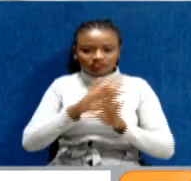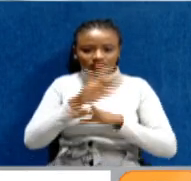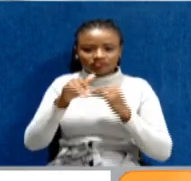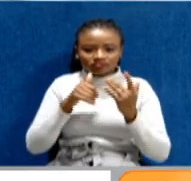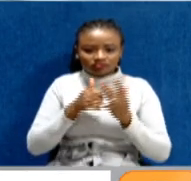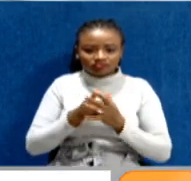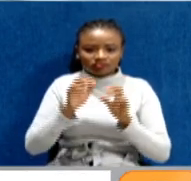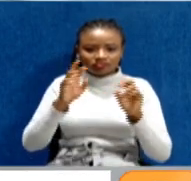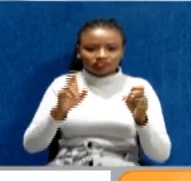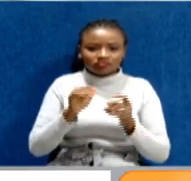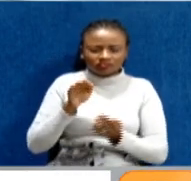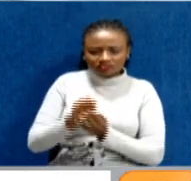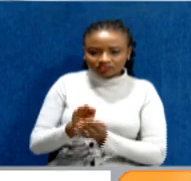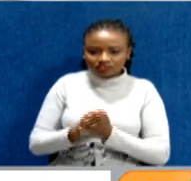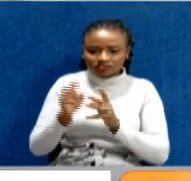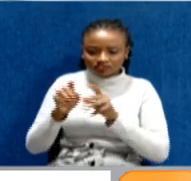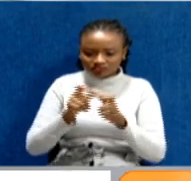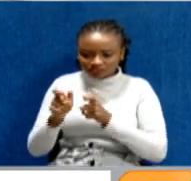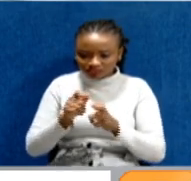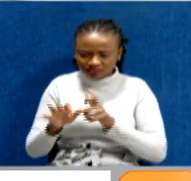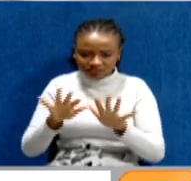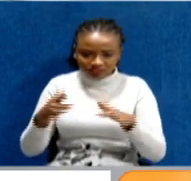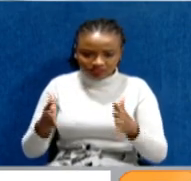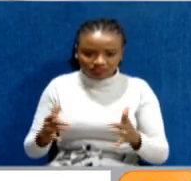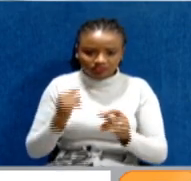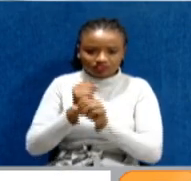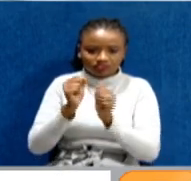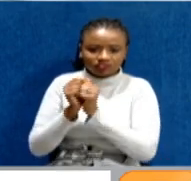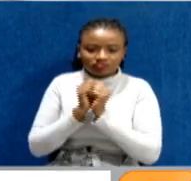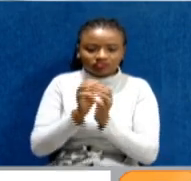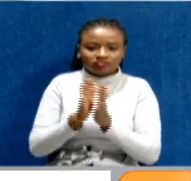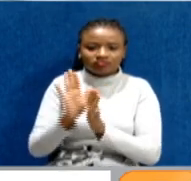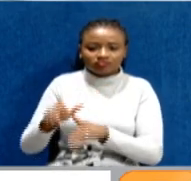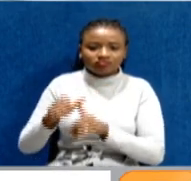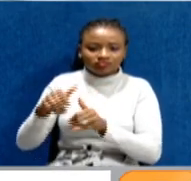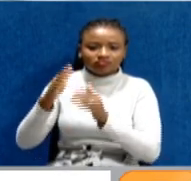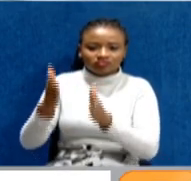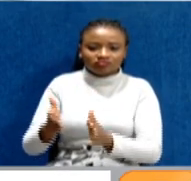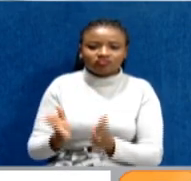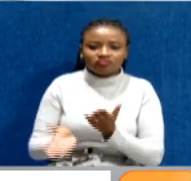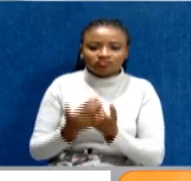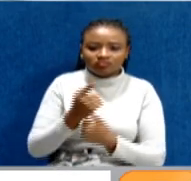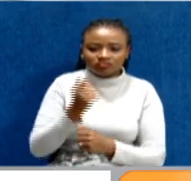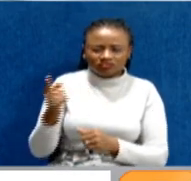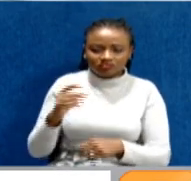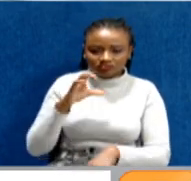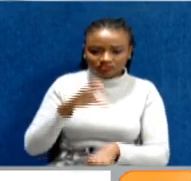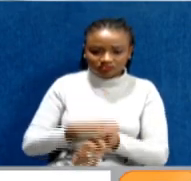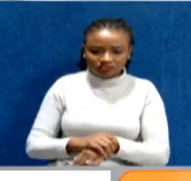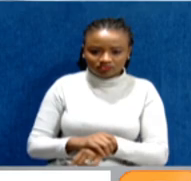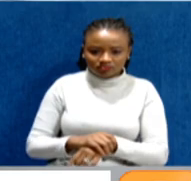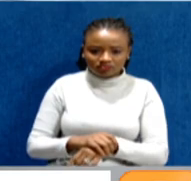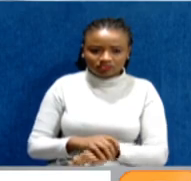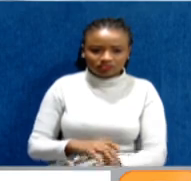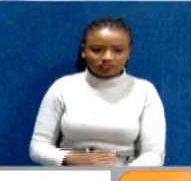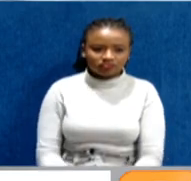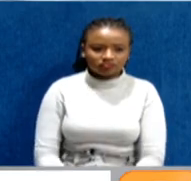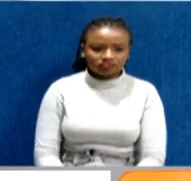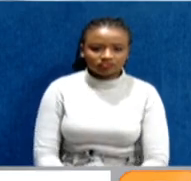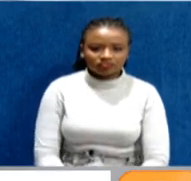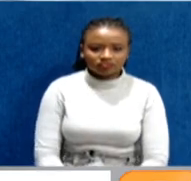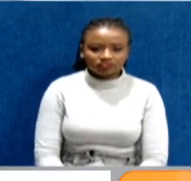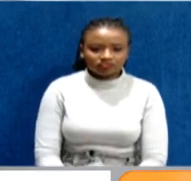storage, seed management, and they are working closely with the farmers to make sure that they make their own seed banks. Okay. Yeah.